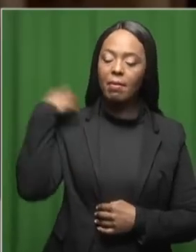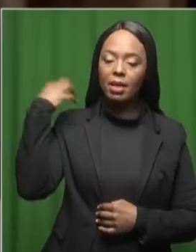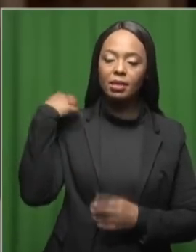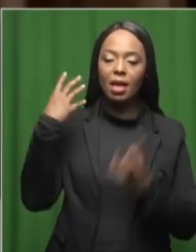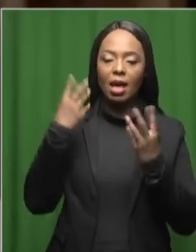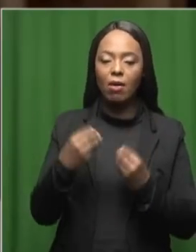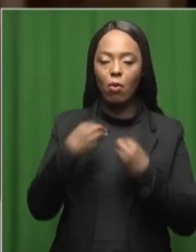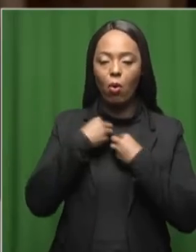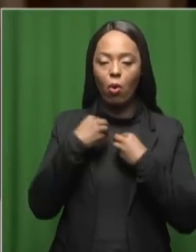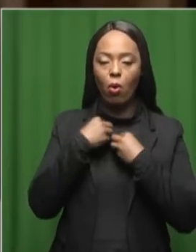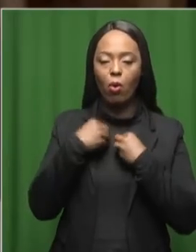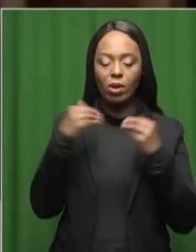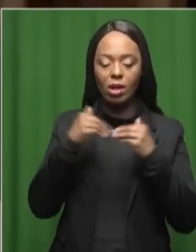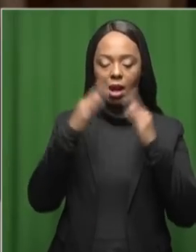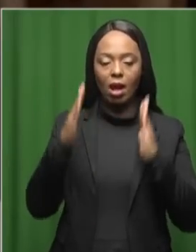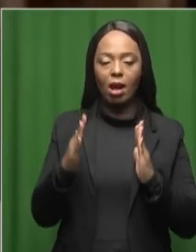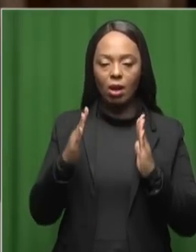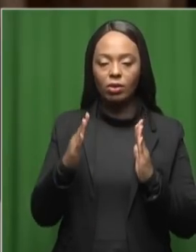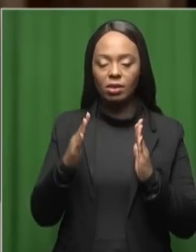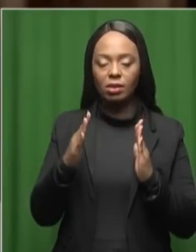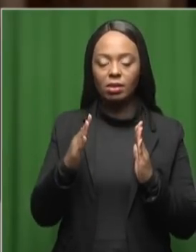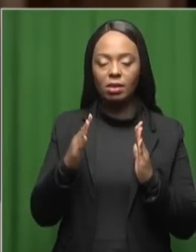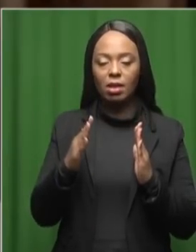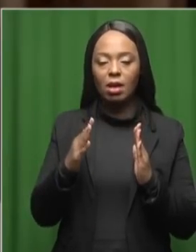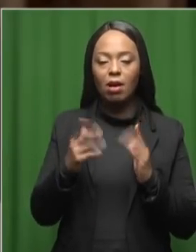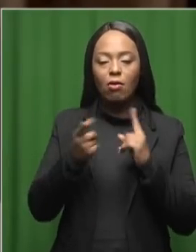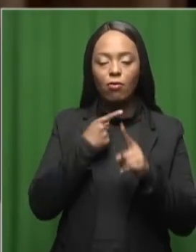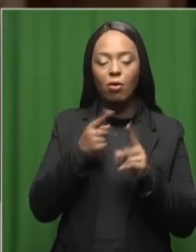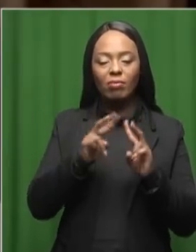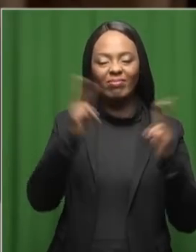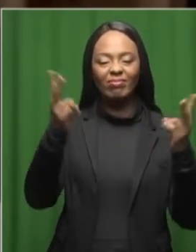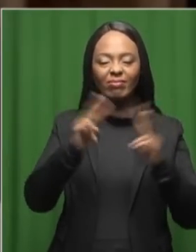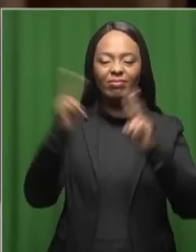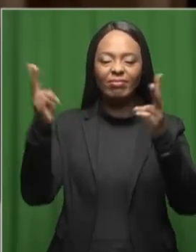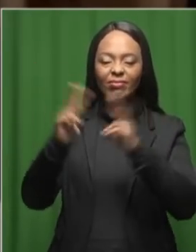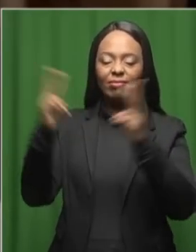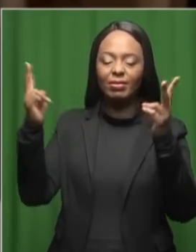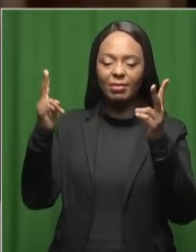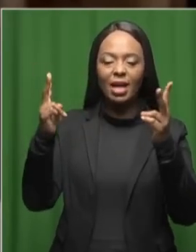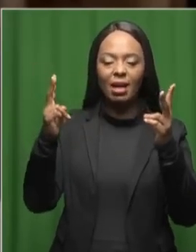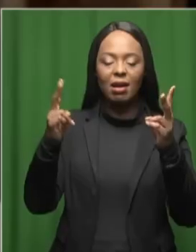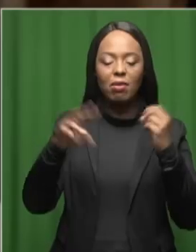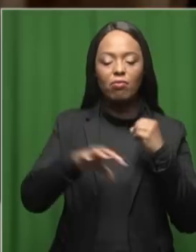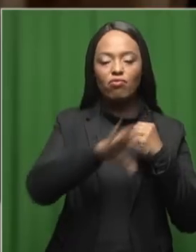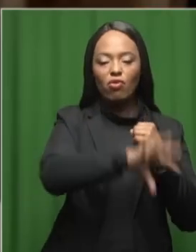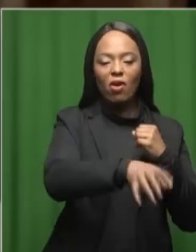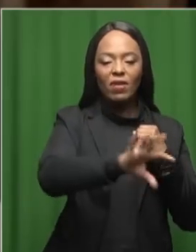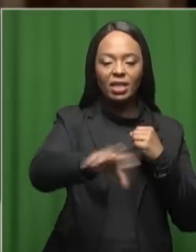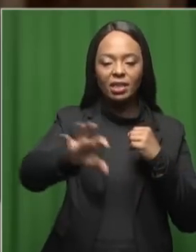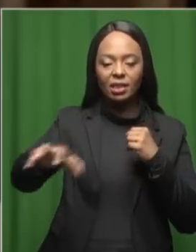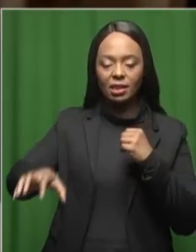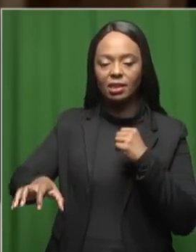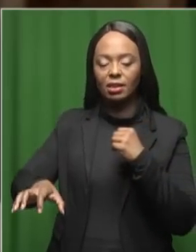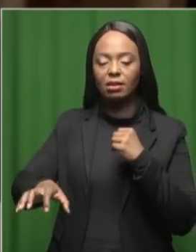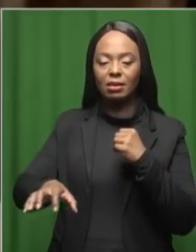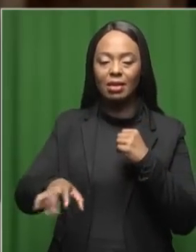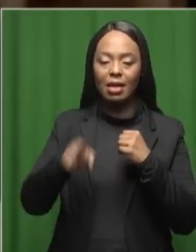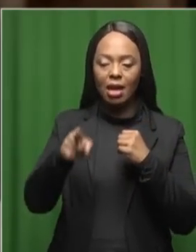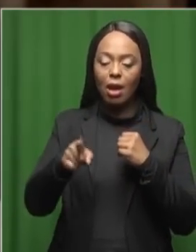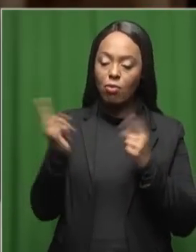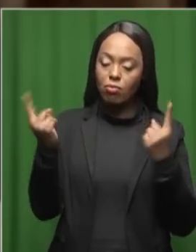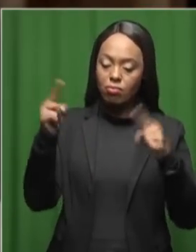own residence. They come from various parts of our country, different provinces, and they have to